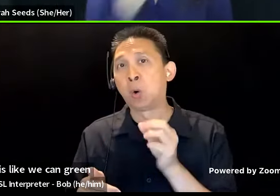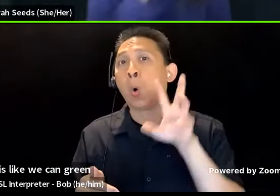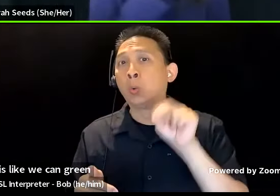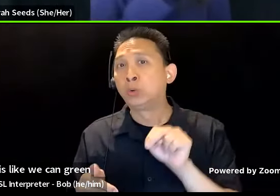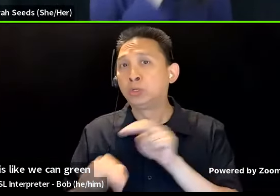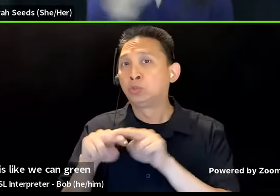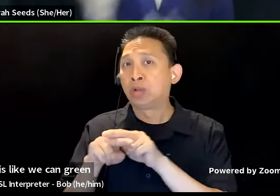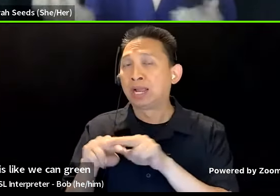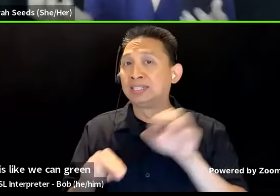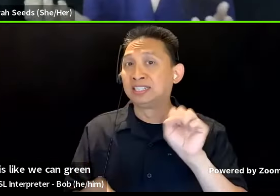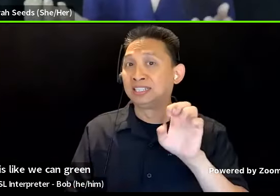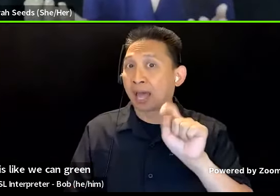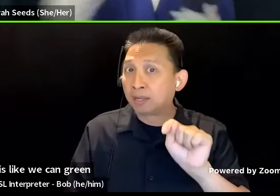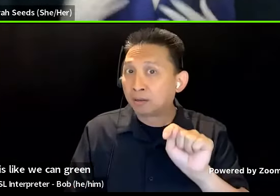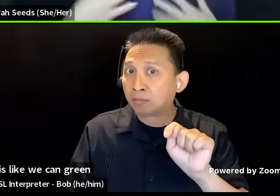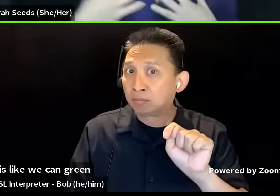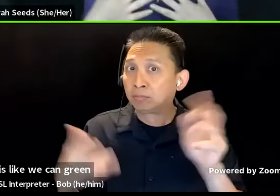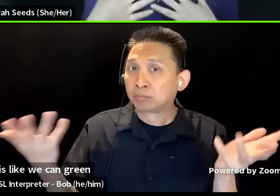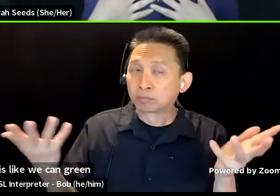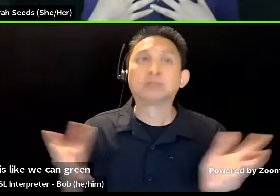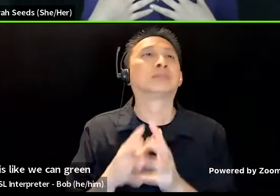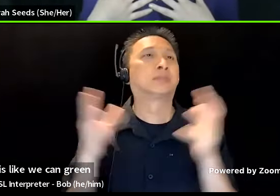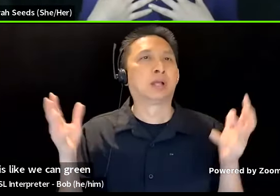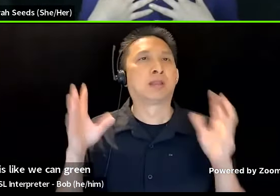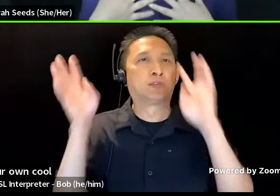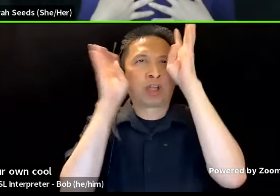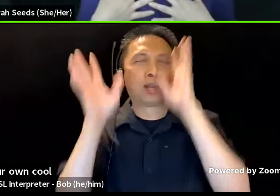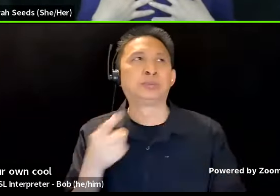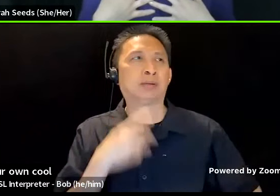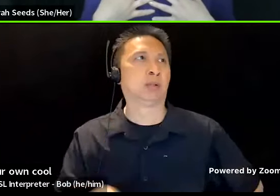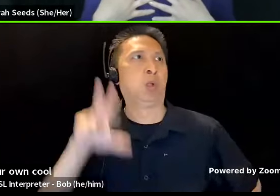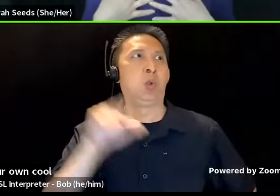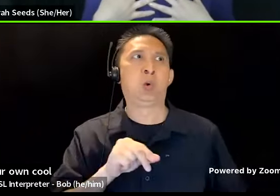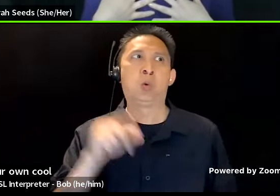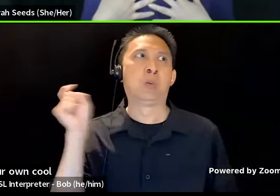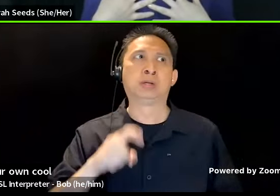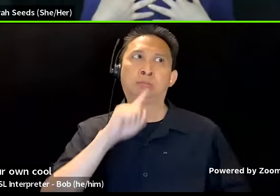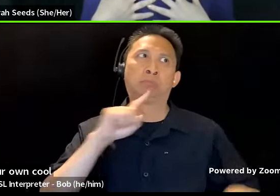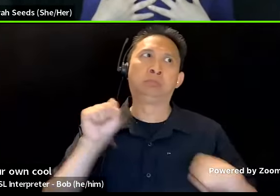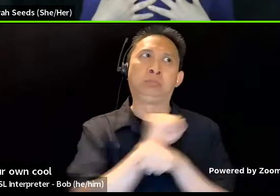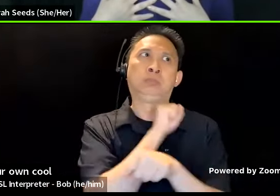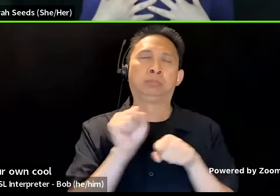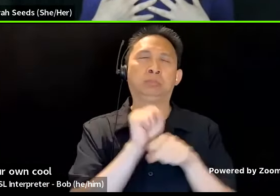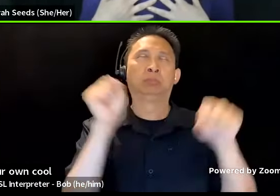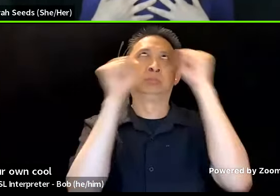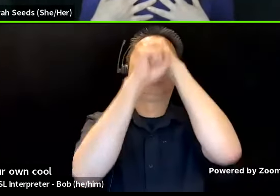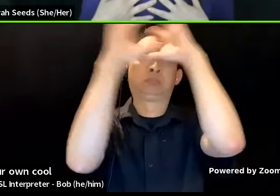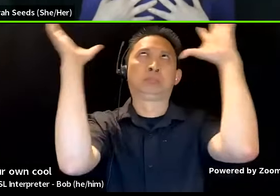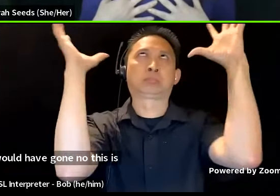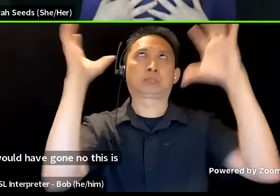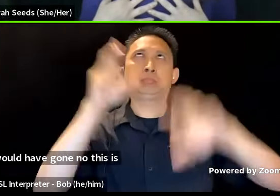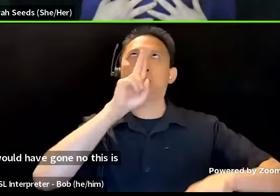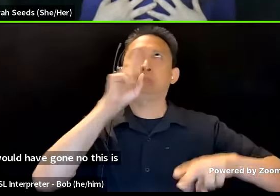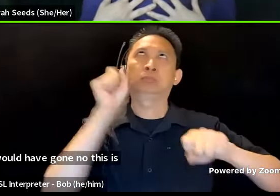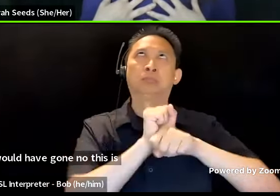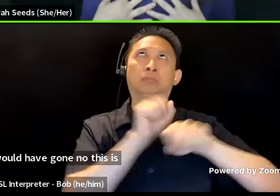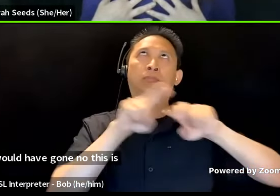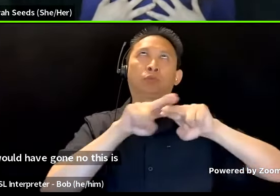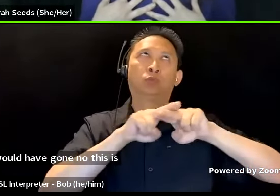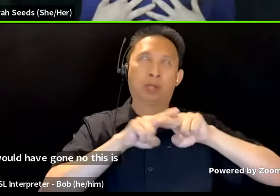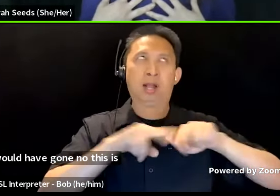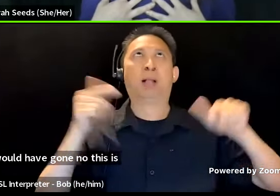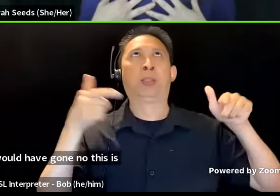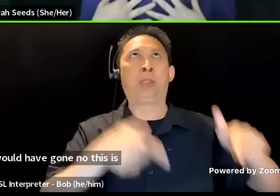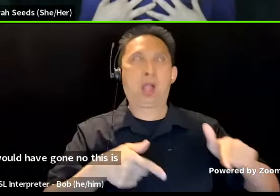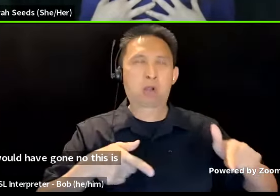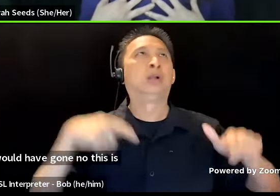set. And look, a lot of creators would have gone like, no, this is what I pictured. It was going to be on the train. It was going